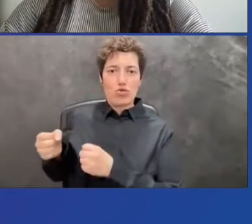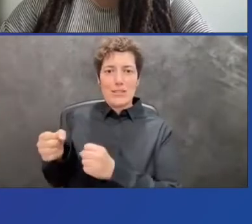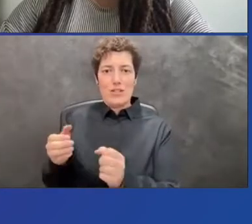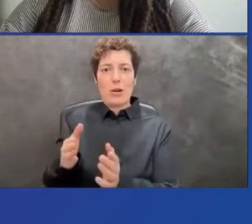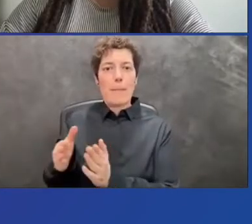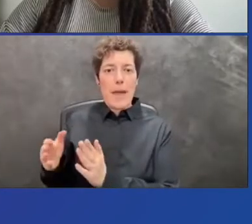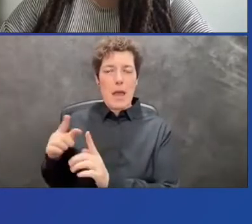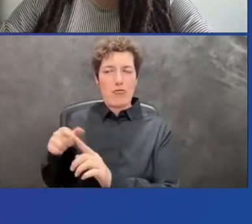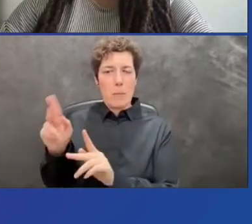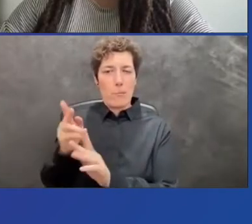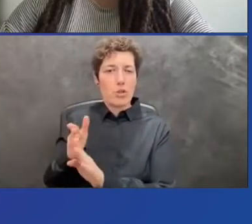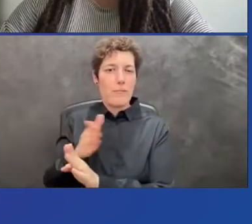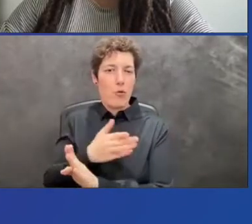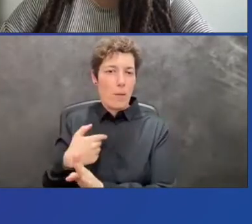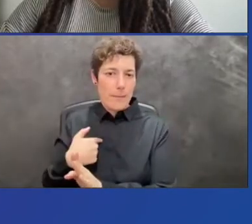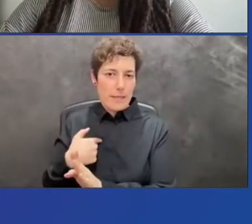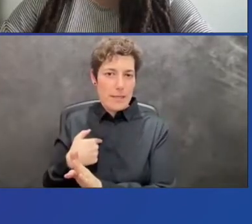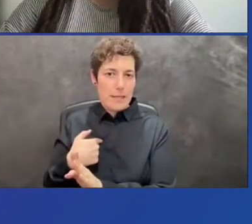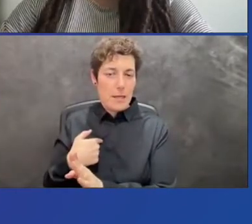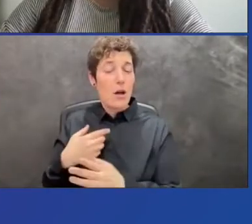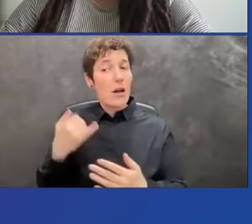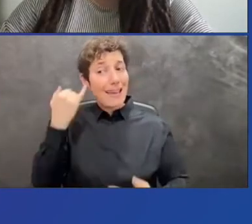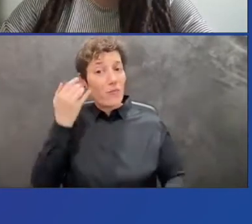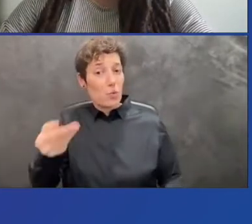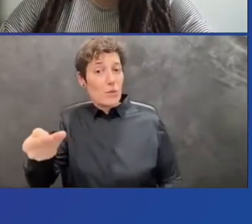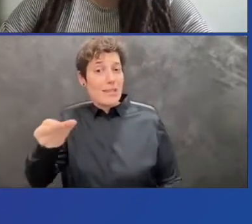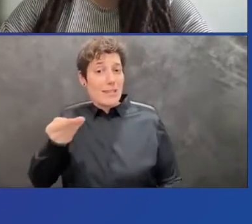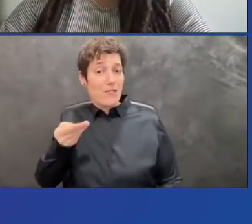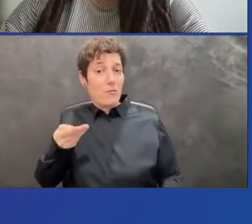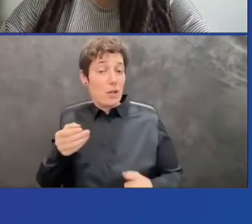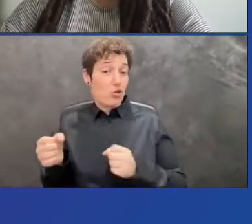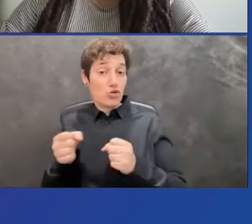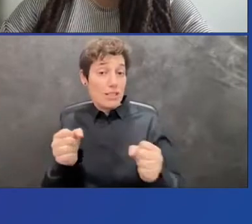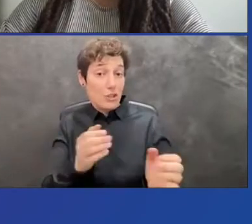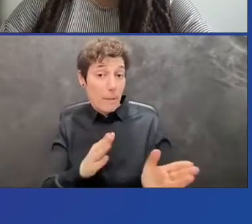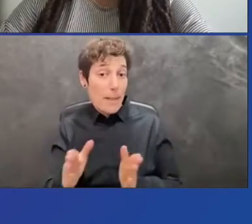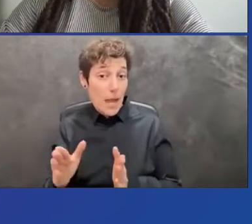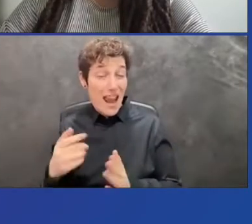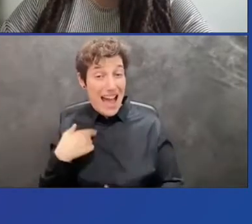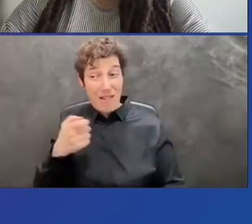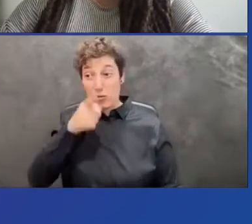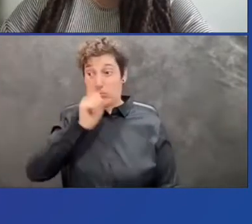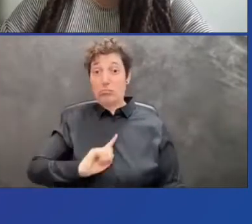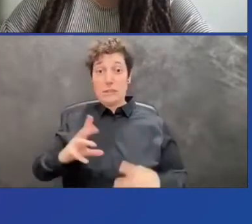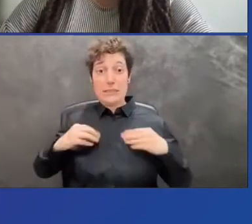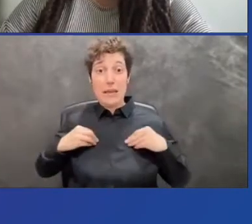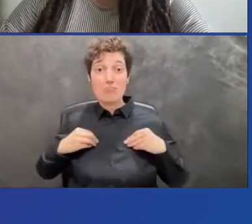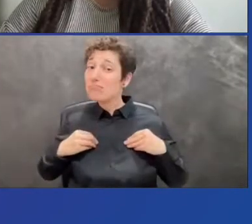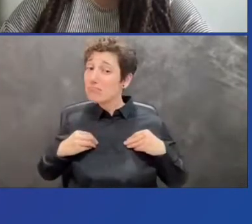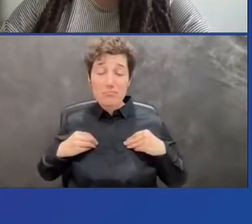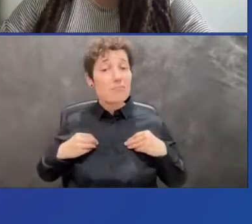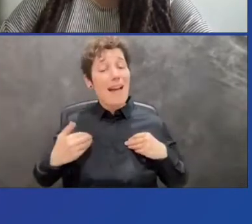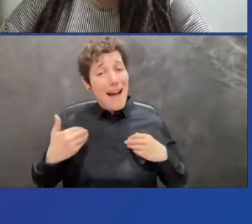to question elements of that plan and not just presume that because it's handed to